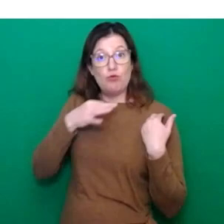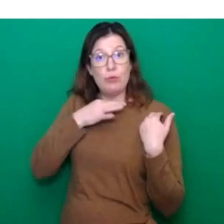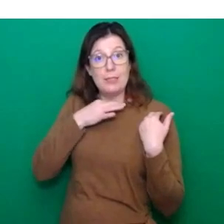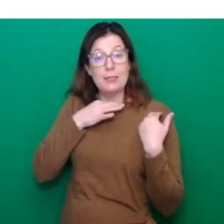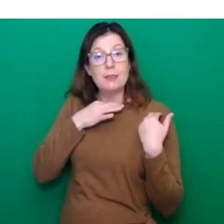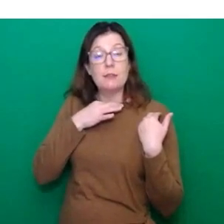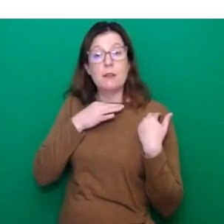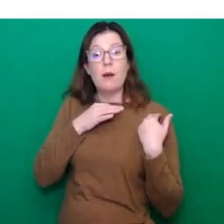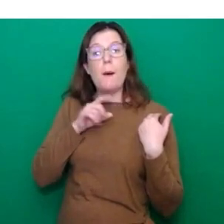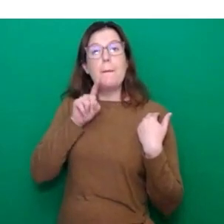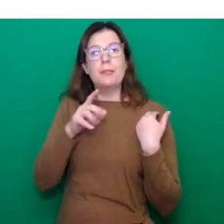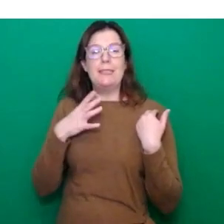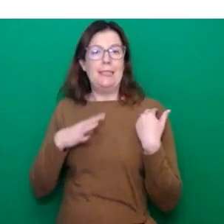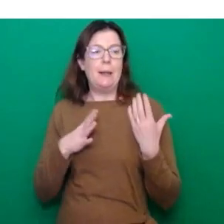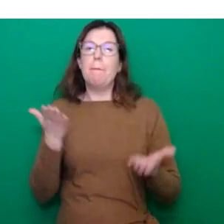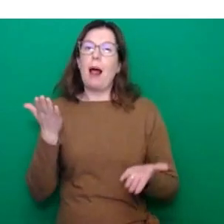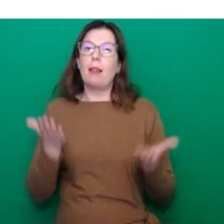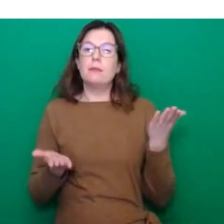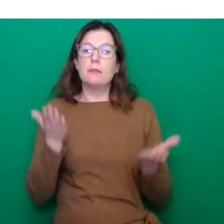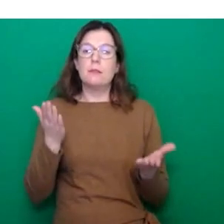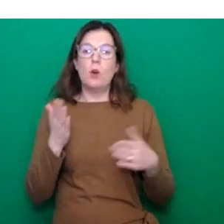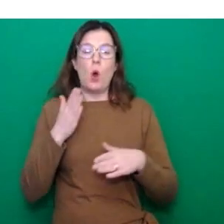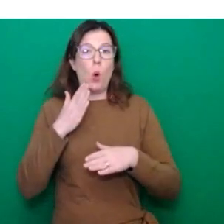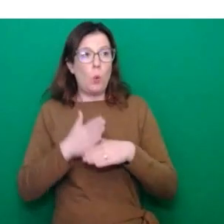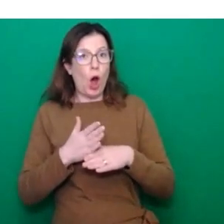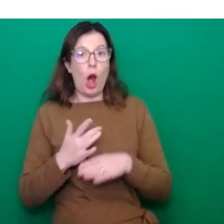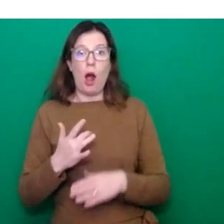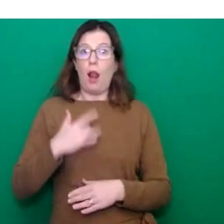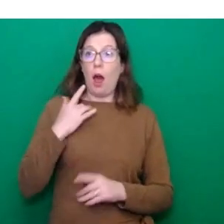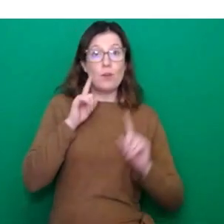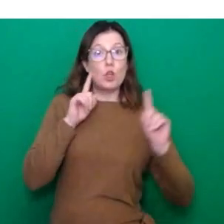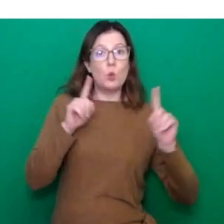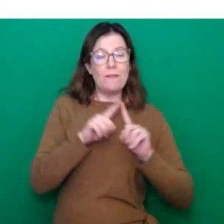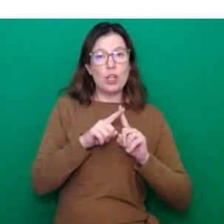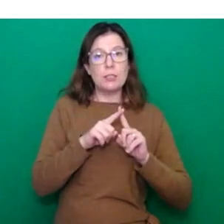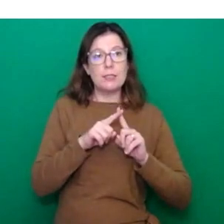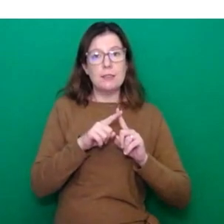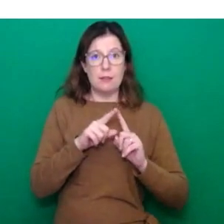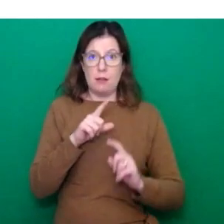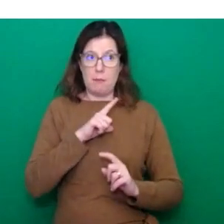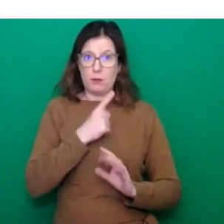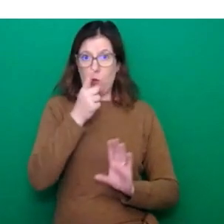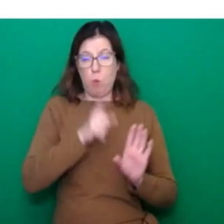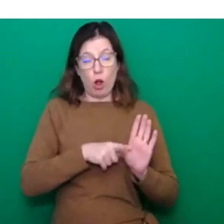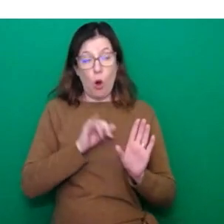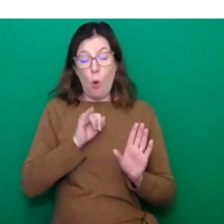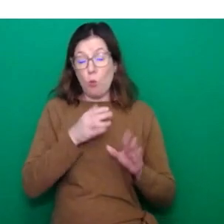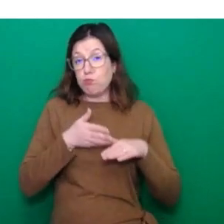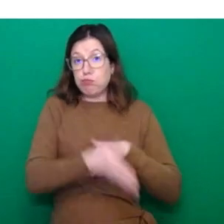but it is that balance of work life and also university life, because it is an intense year, but you